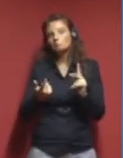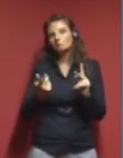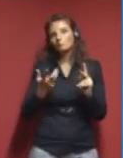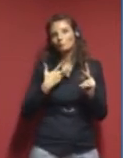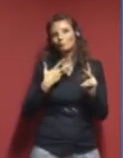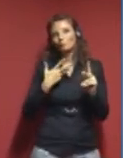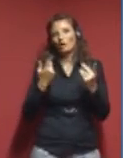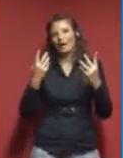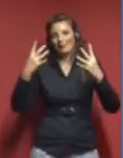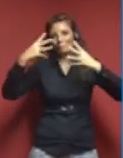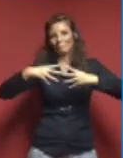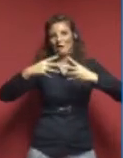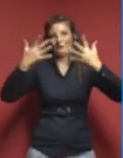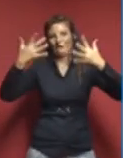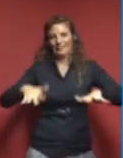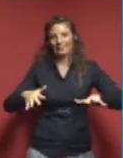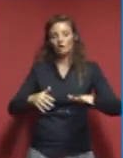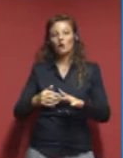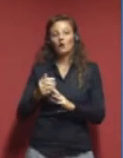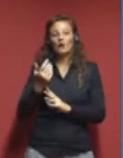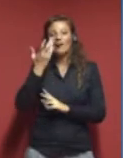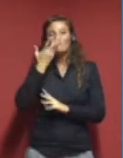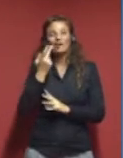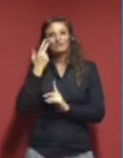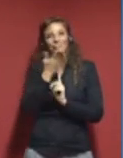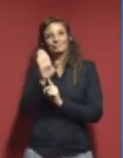So let me show you some systems that are out there. They are